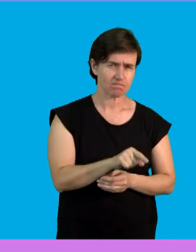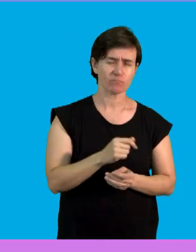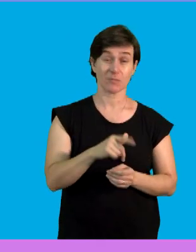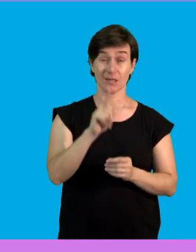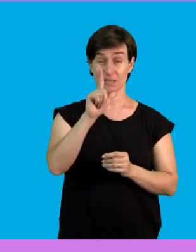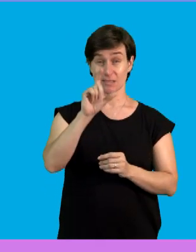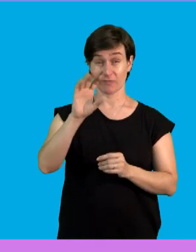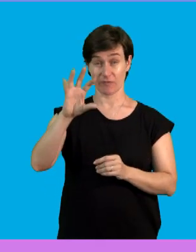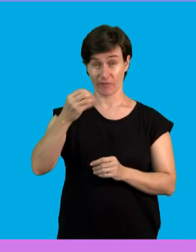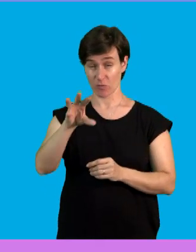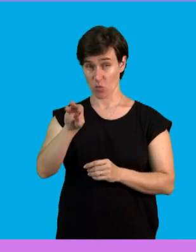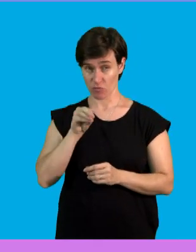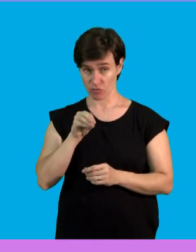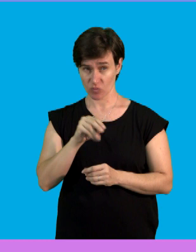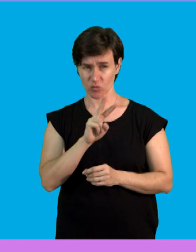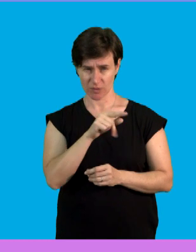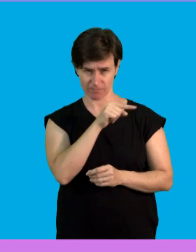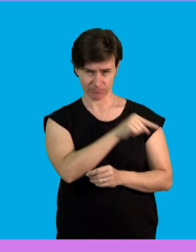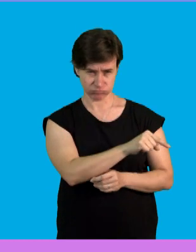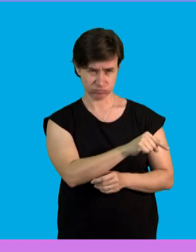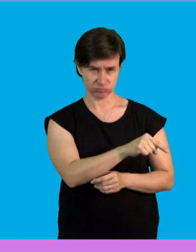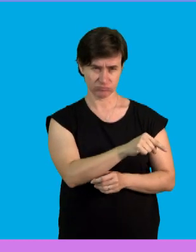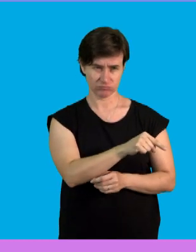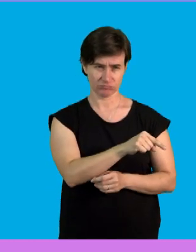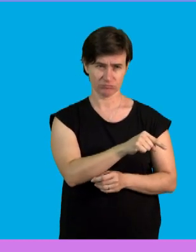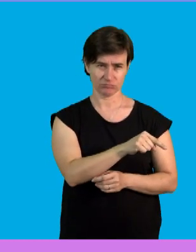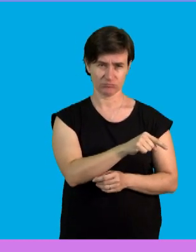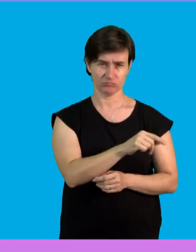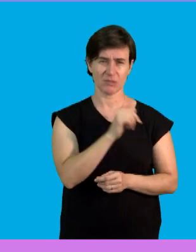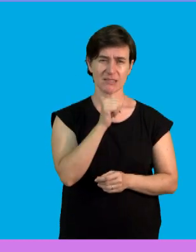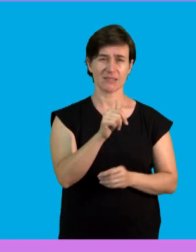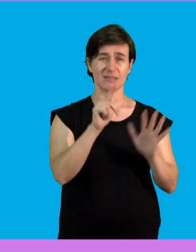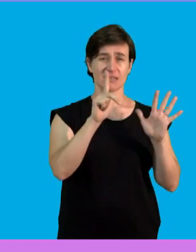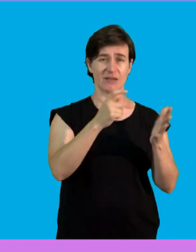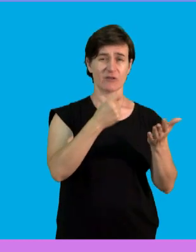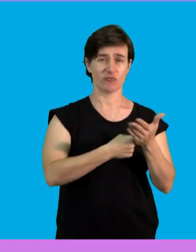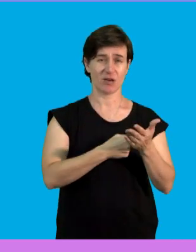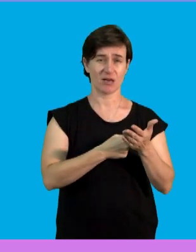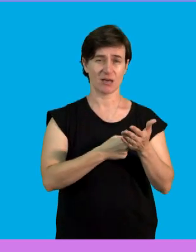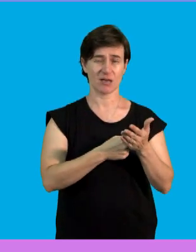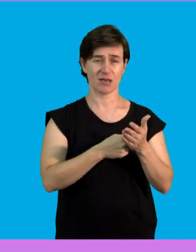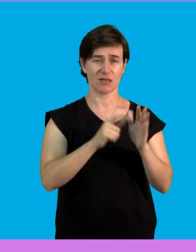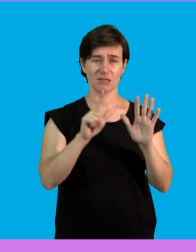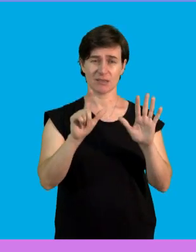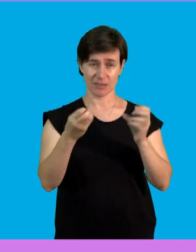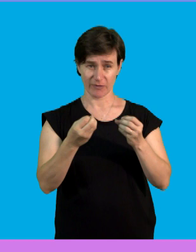we go. So it's going to be 7.70 Rand, not 17.50 Rand,